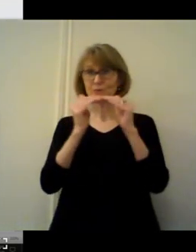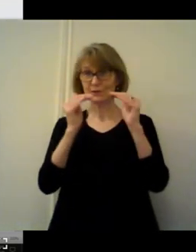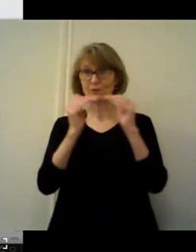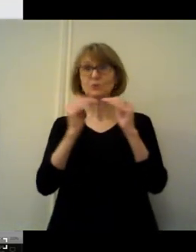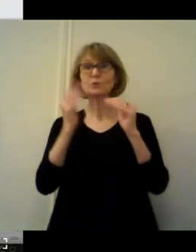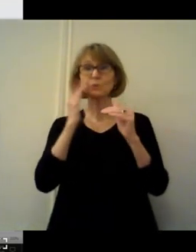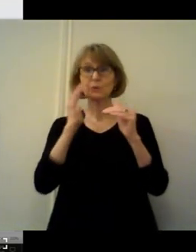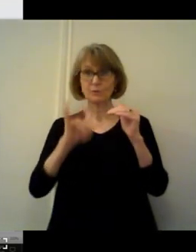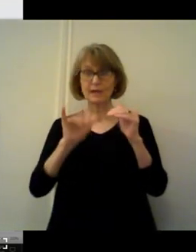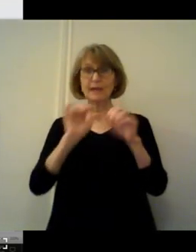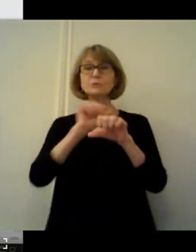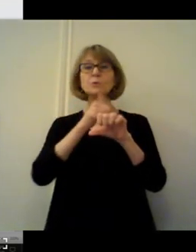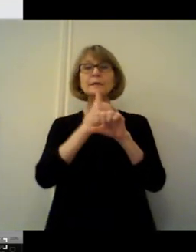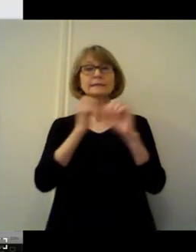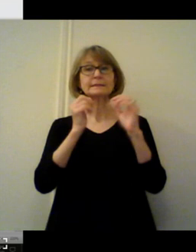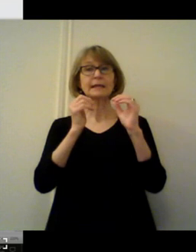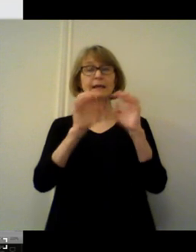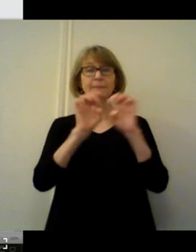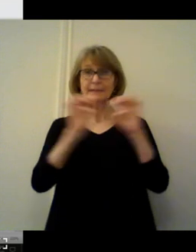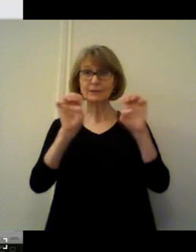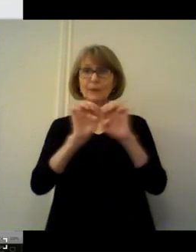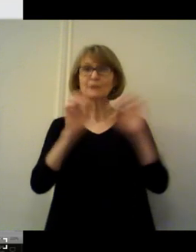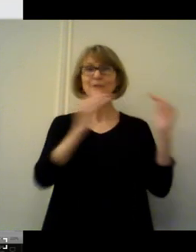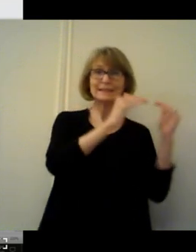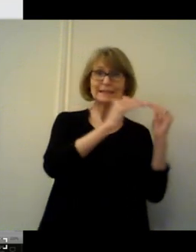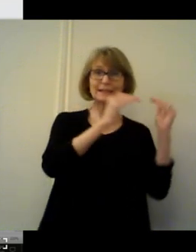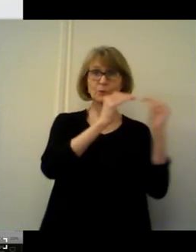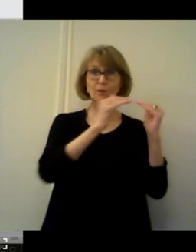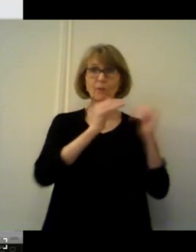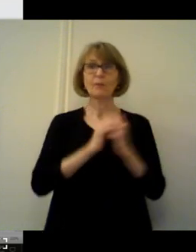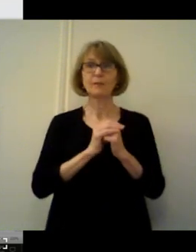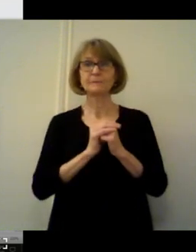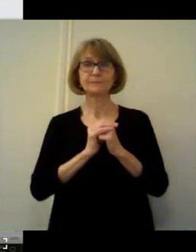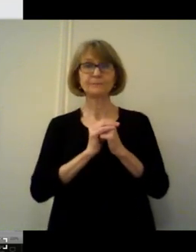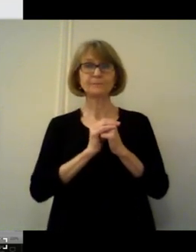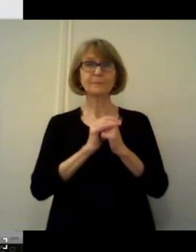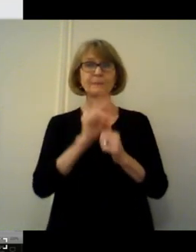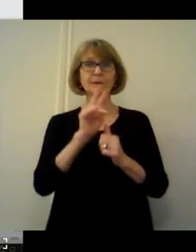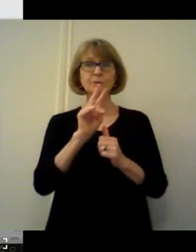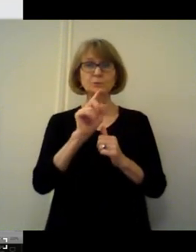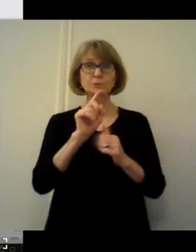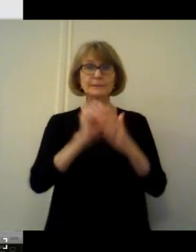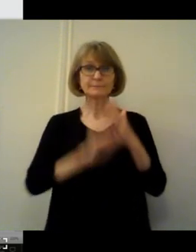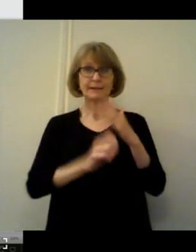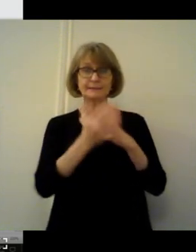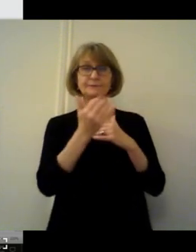going to set up an equation, we're going to set them equal to each other. So let's do that. We're going to do 2x minus 15